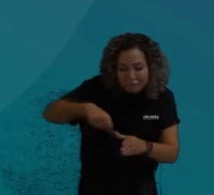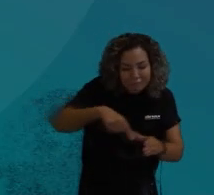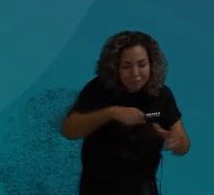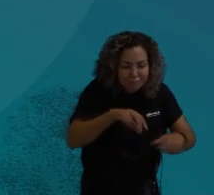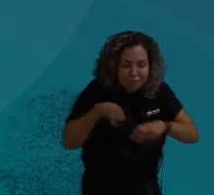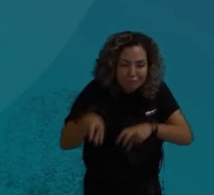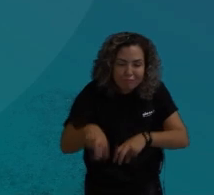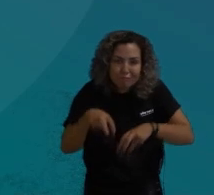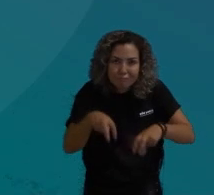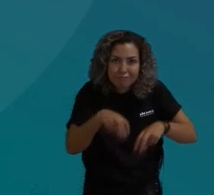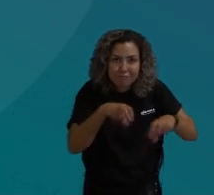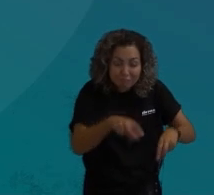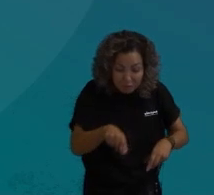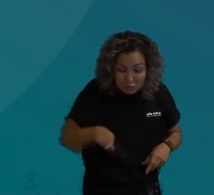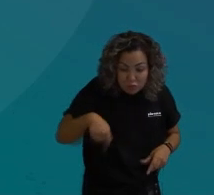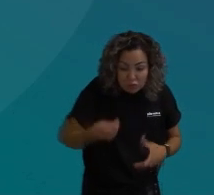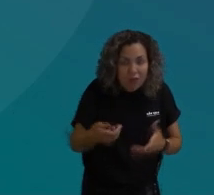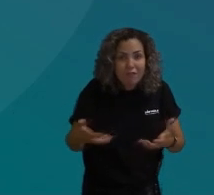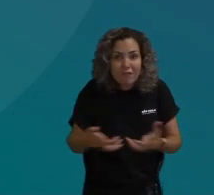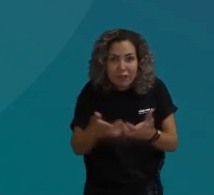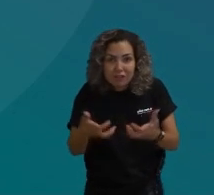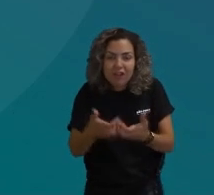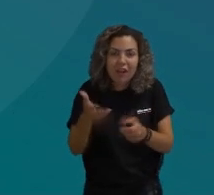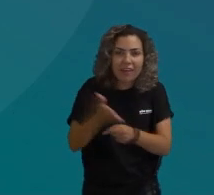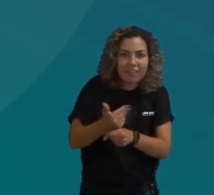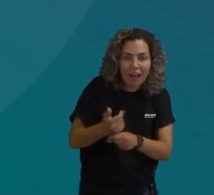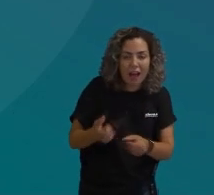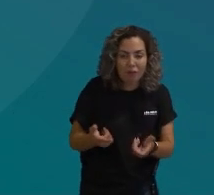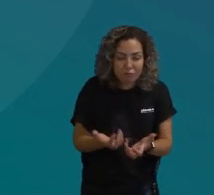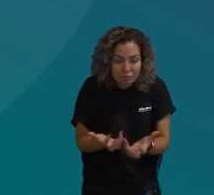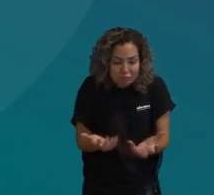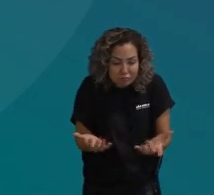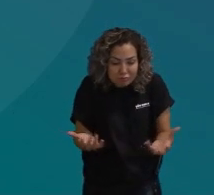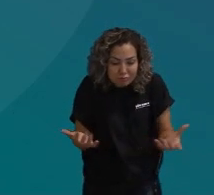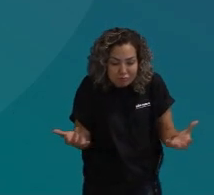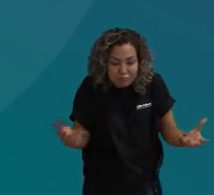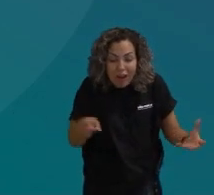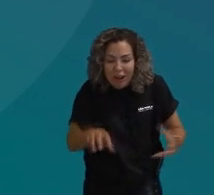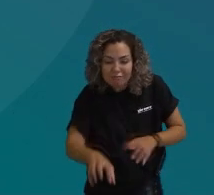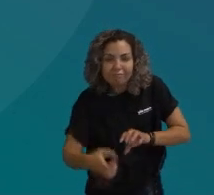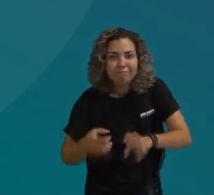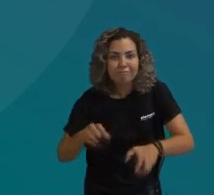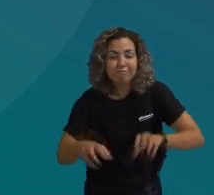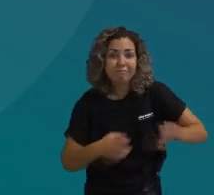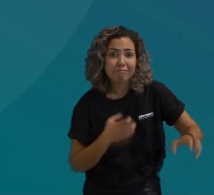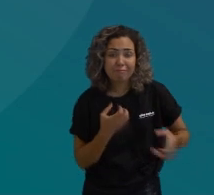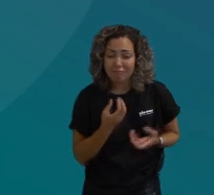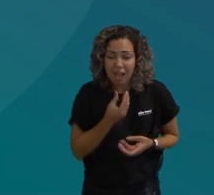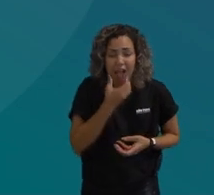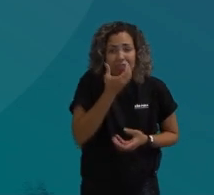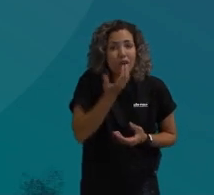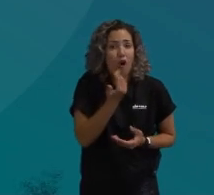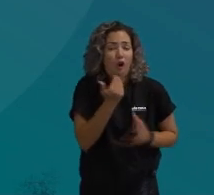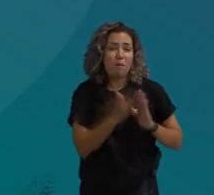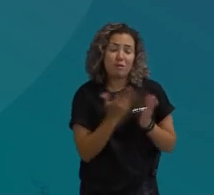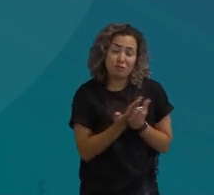grown in their schools for their meals in the school.